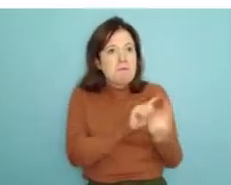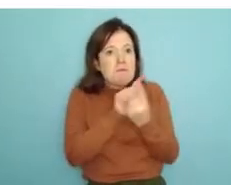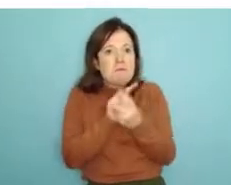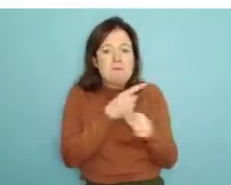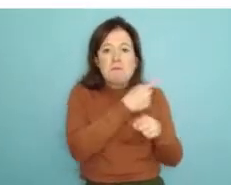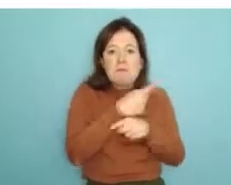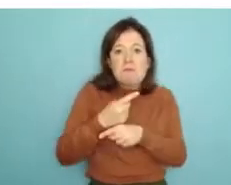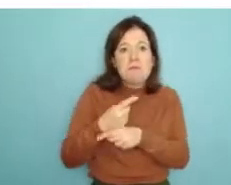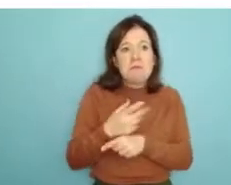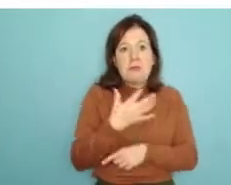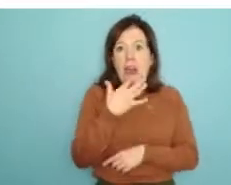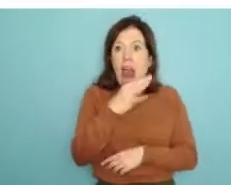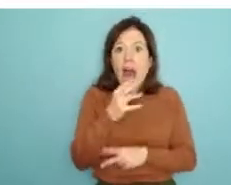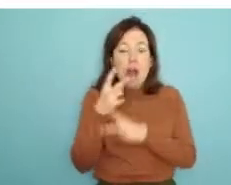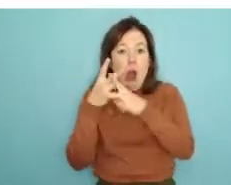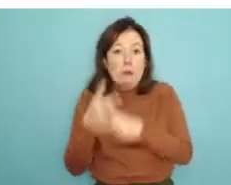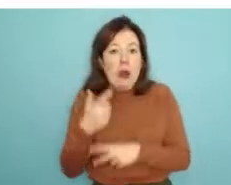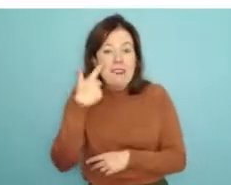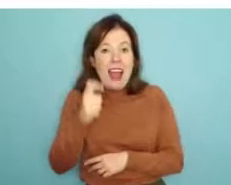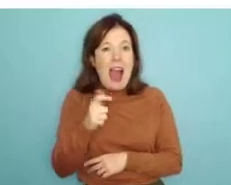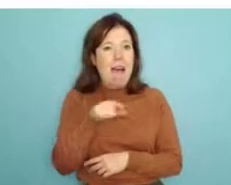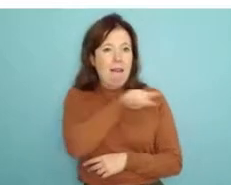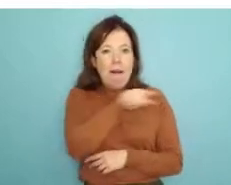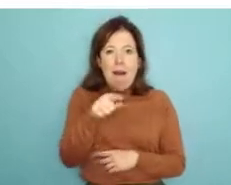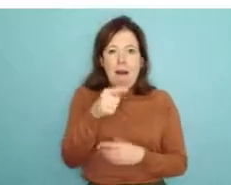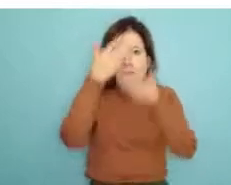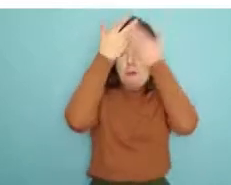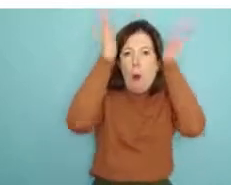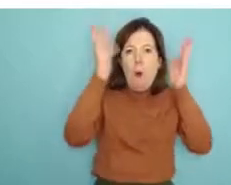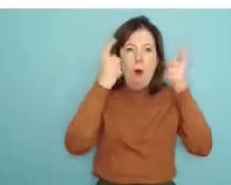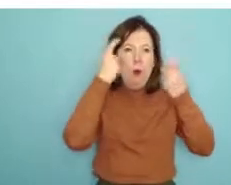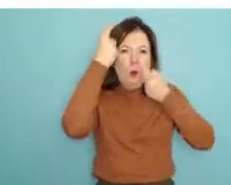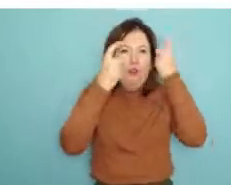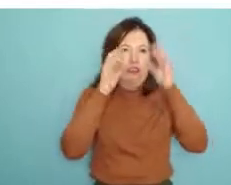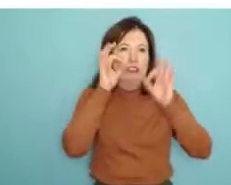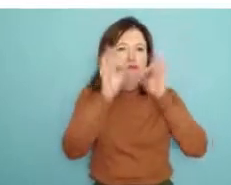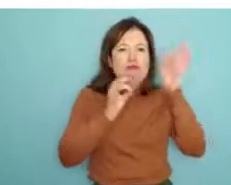go and observe things, be curious and do something new.